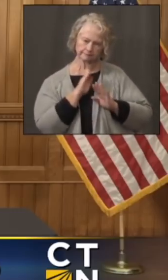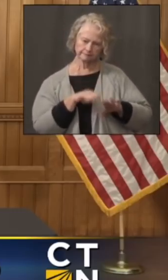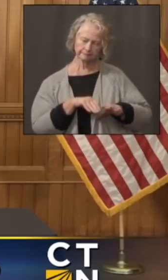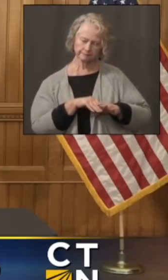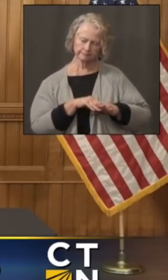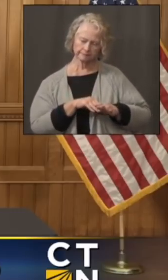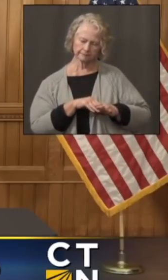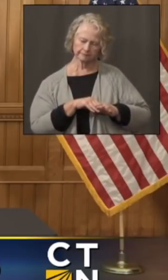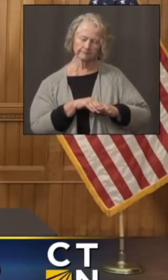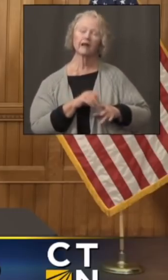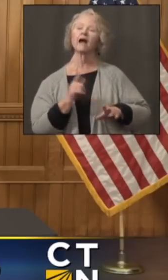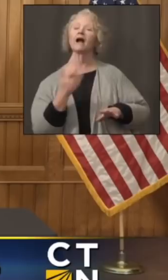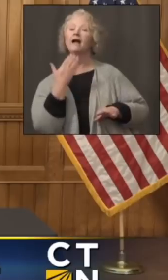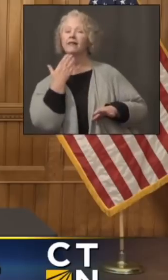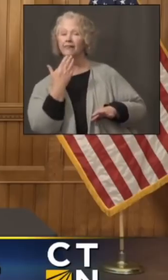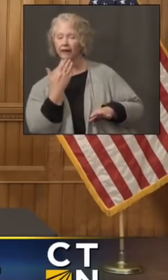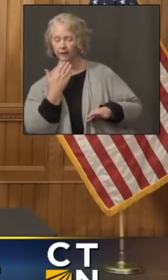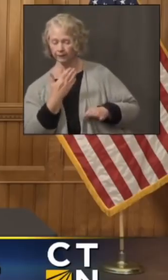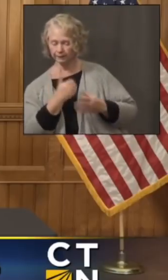Thanks very much.